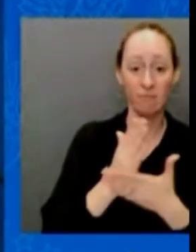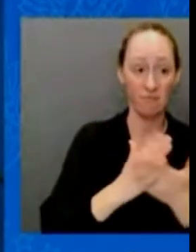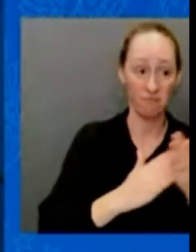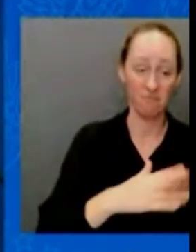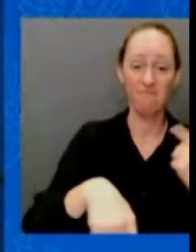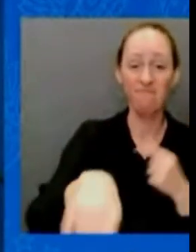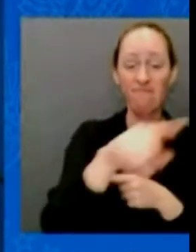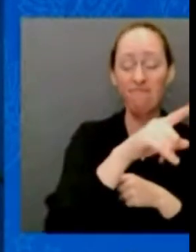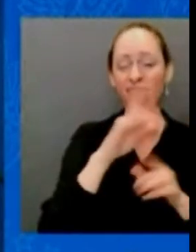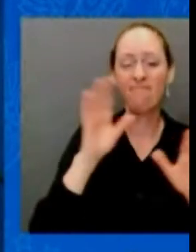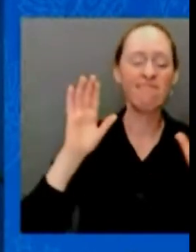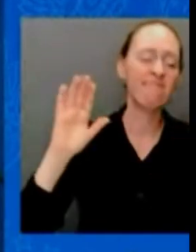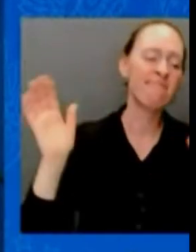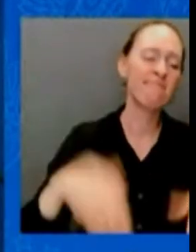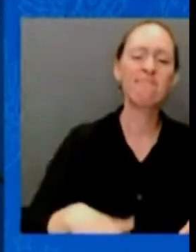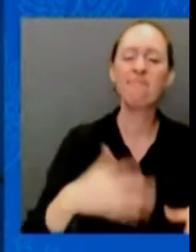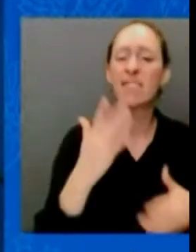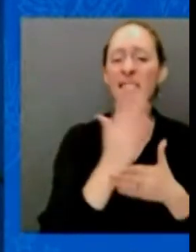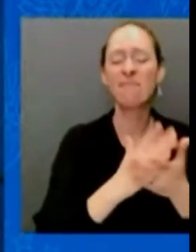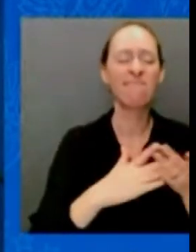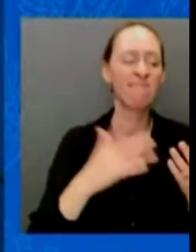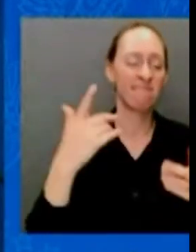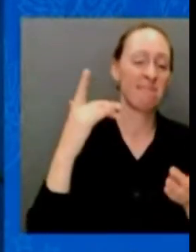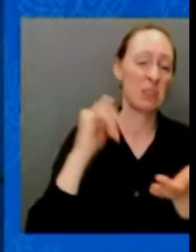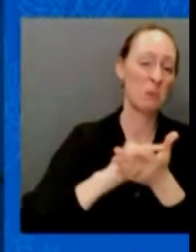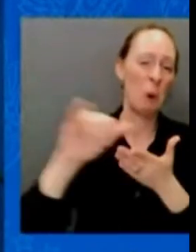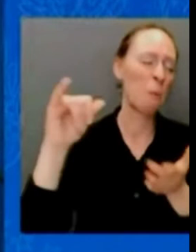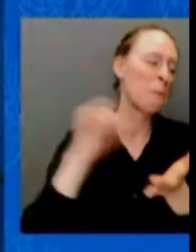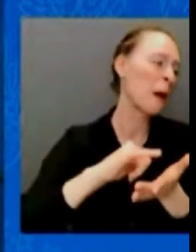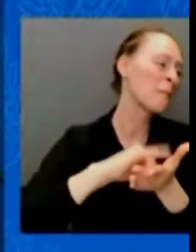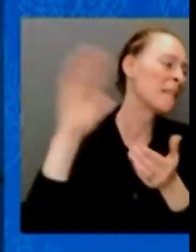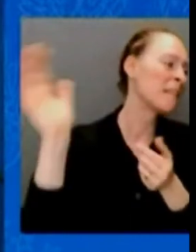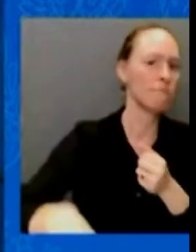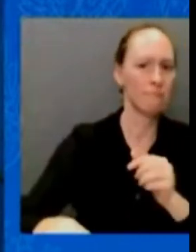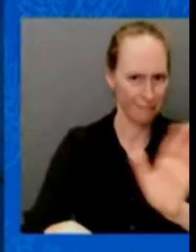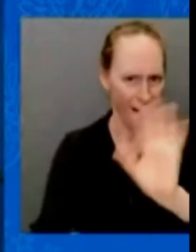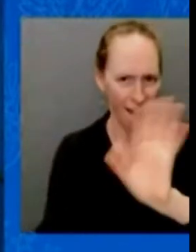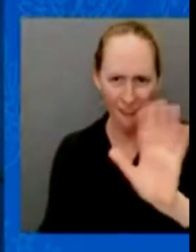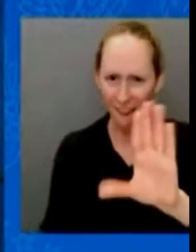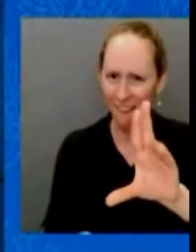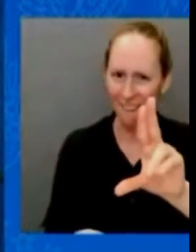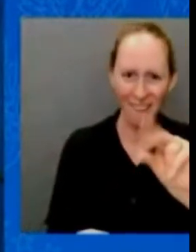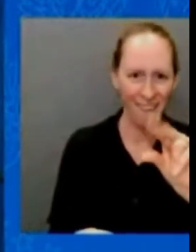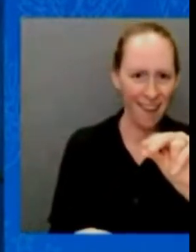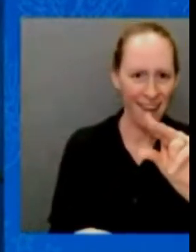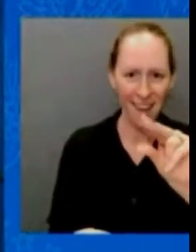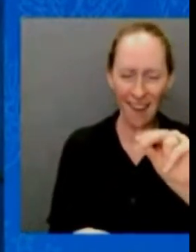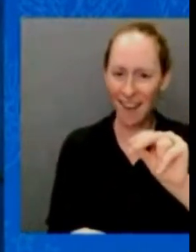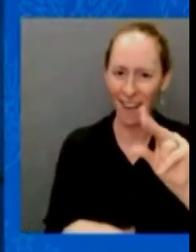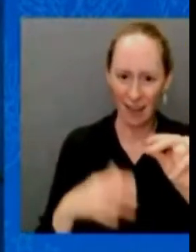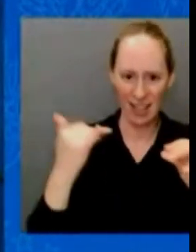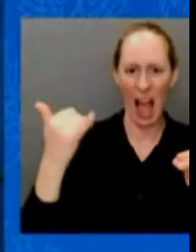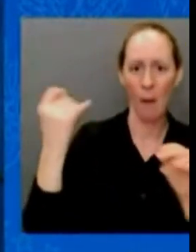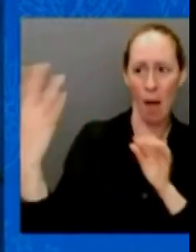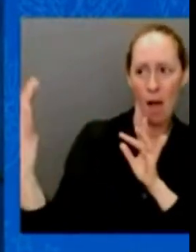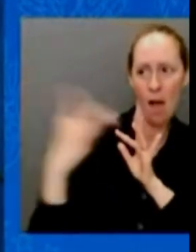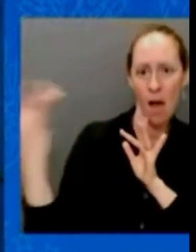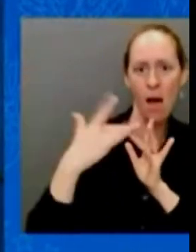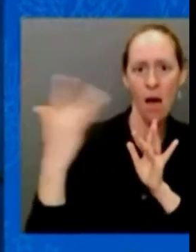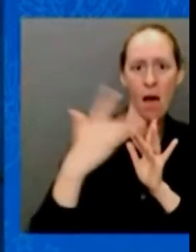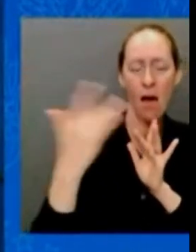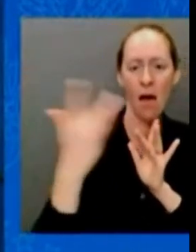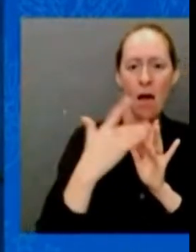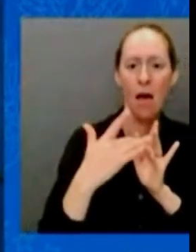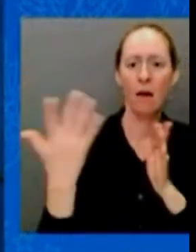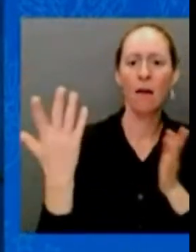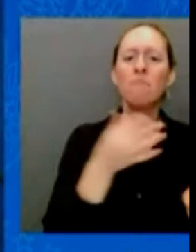it's happening here. I'm getting phone calls right now from companies all over this country who are saying, "Tell me about New York. Tell me about this whole ecosystem.